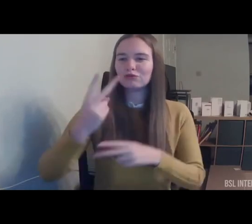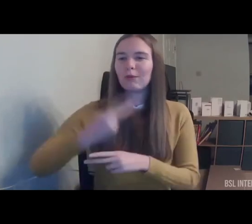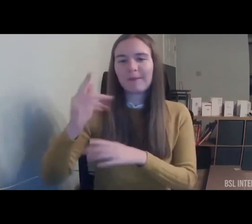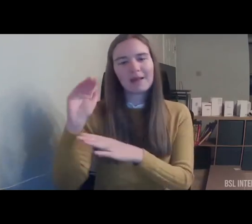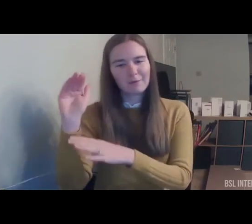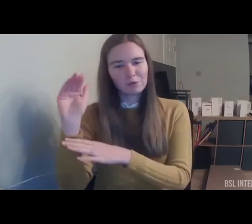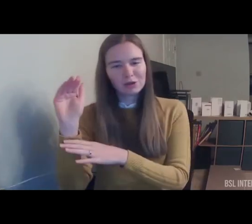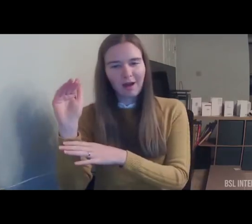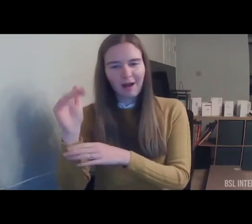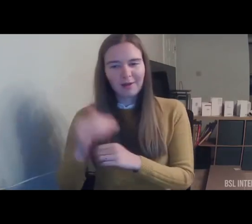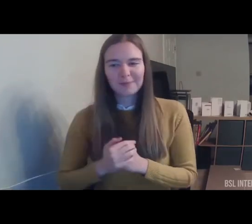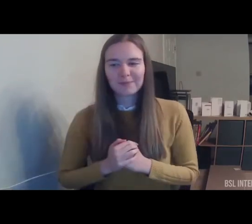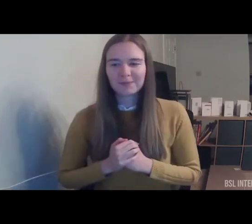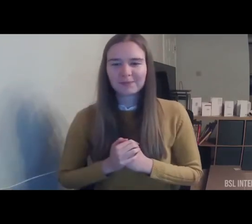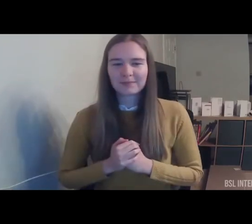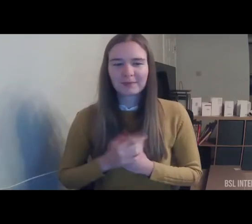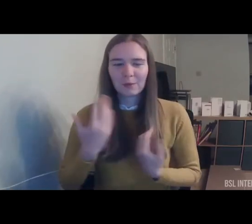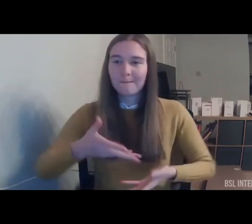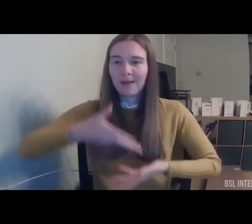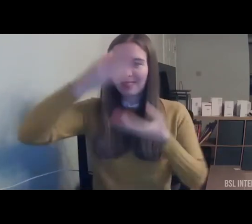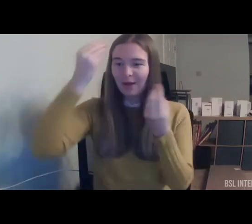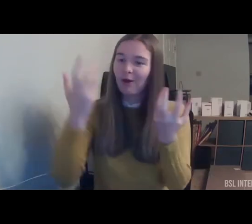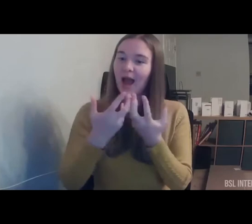the lessons are certainly being learned about how to do that.